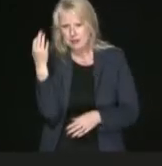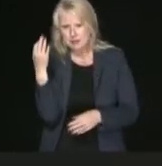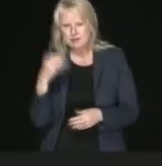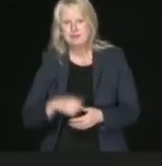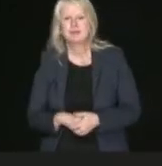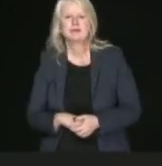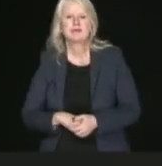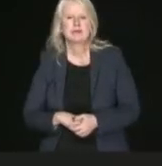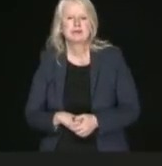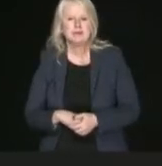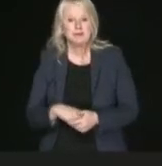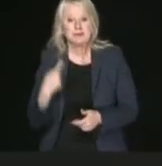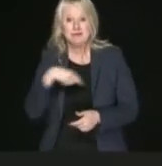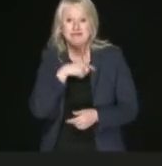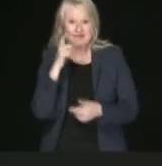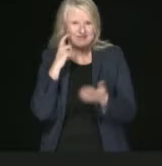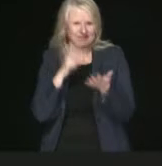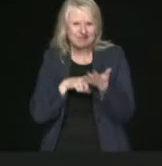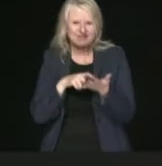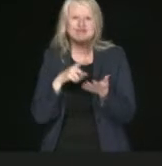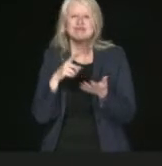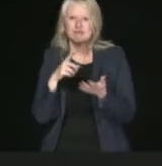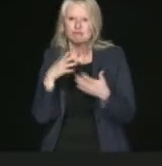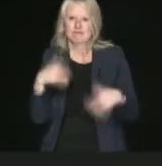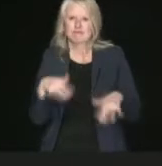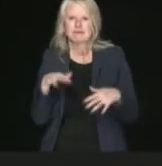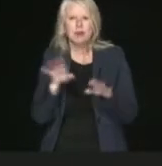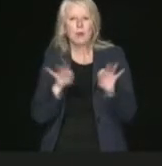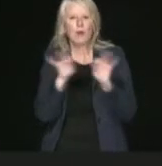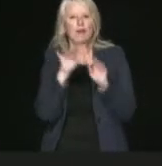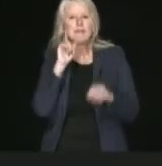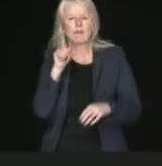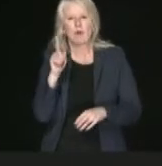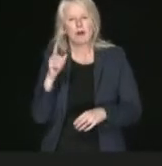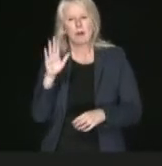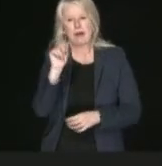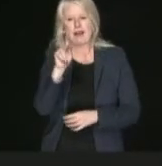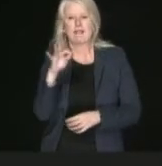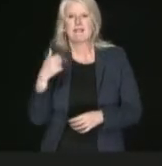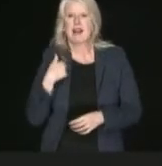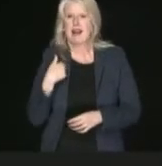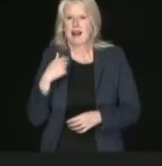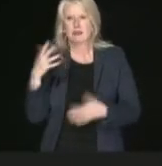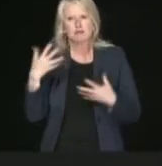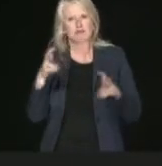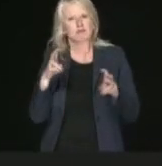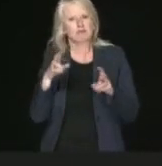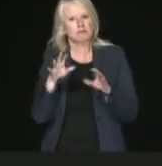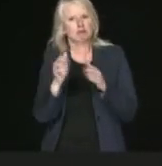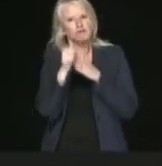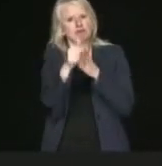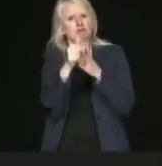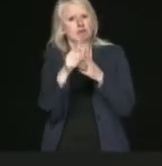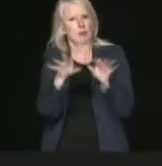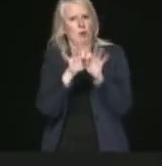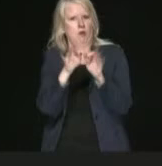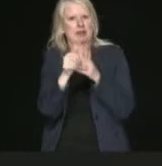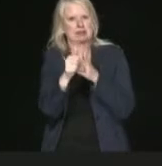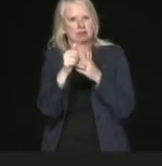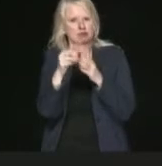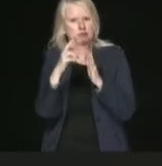We recognize that it's extremely important for the Bank of Canada to be able to play a central role